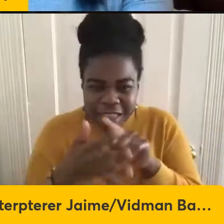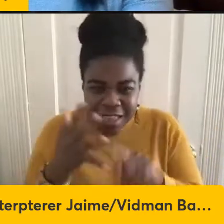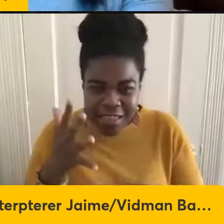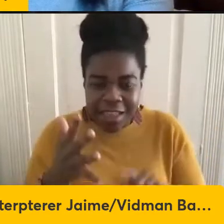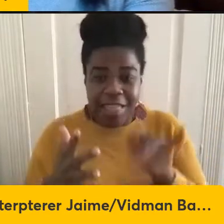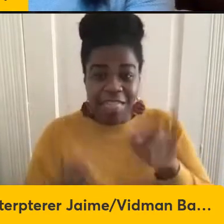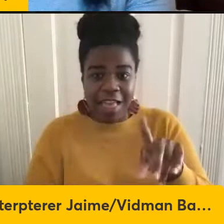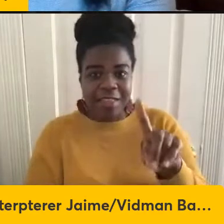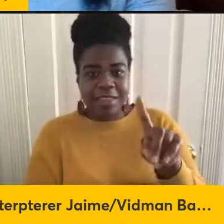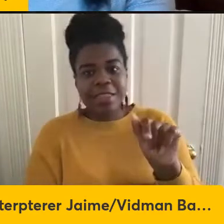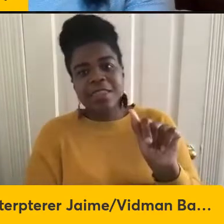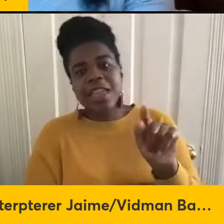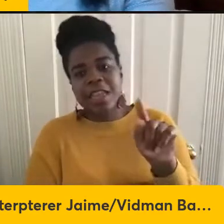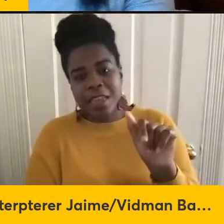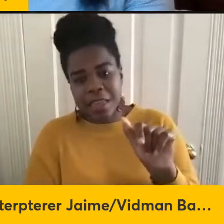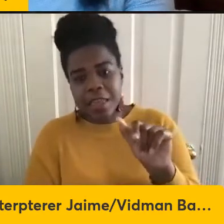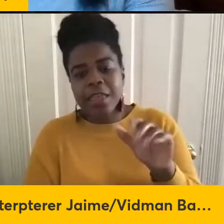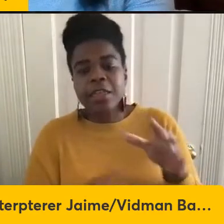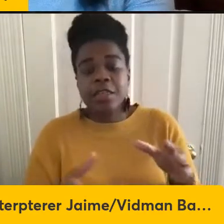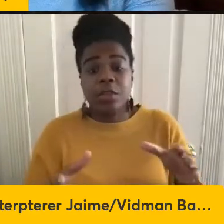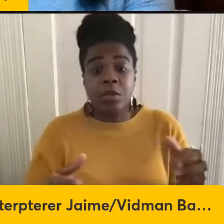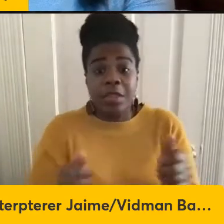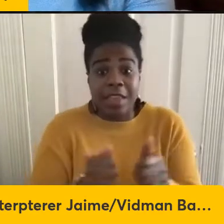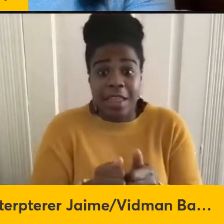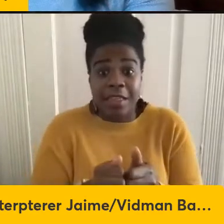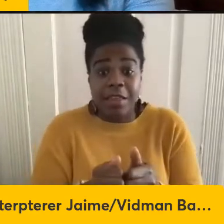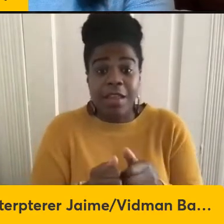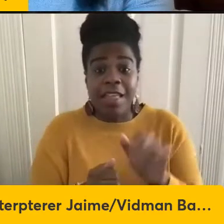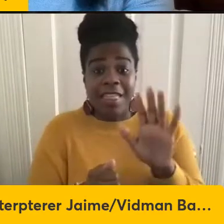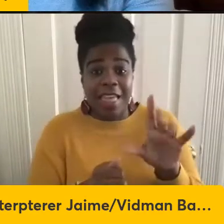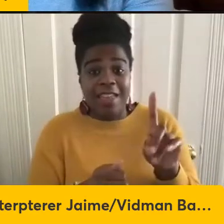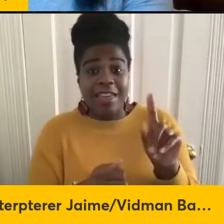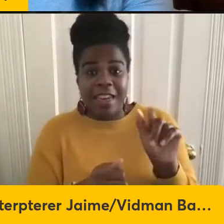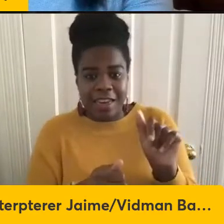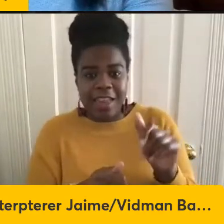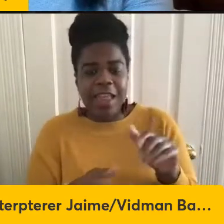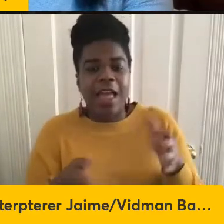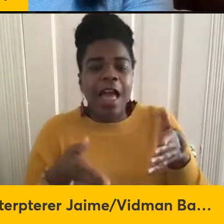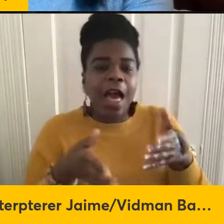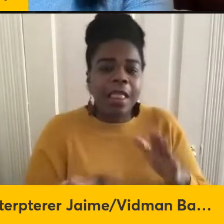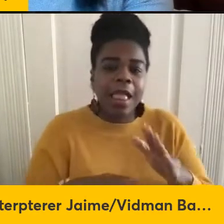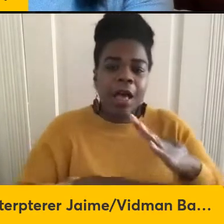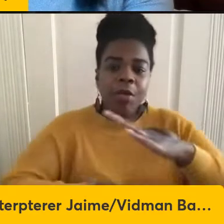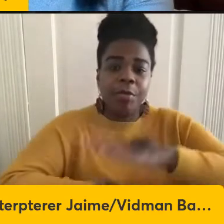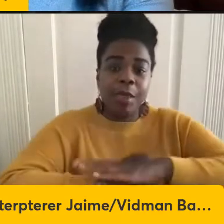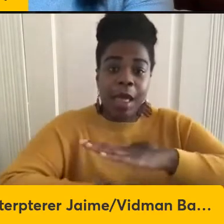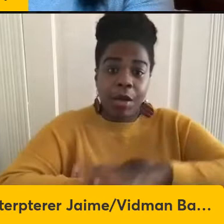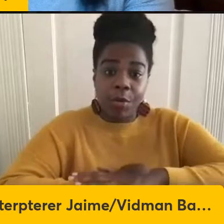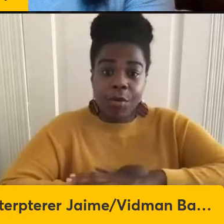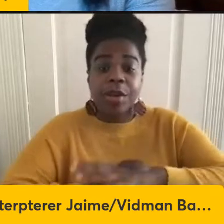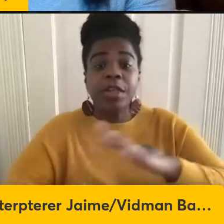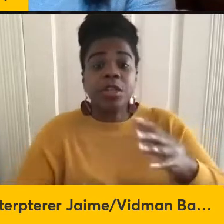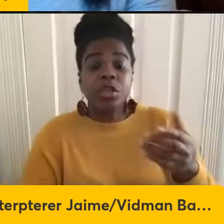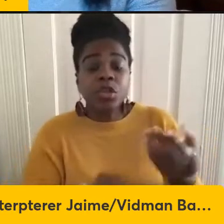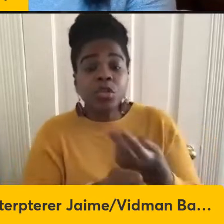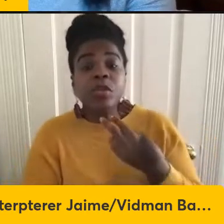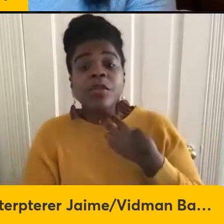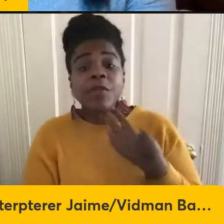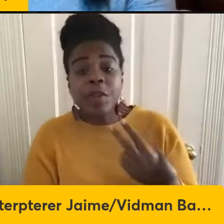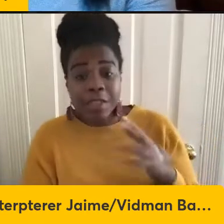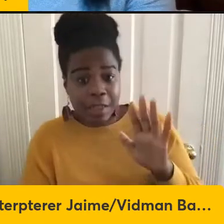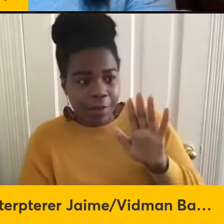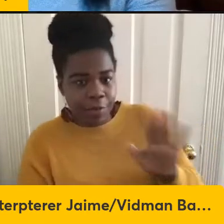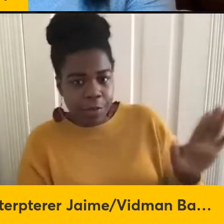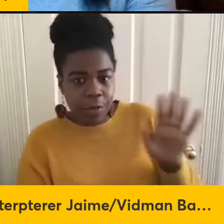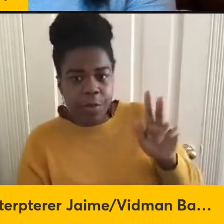data. And so combining that data, allowing platforms to enable the voicing of the lived experience of the patient, putting that